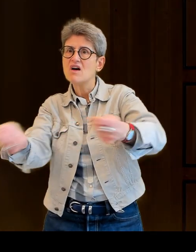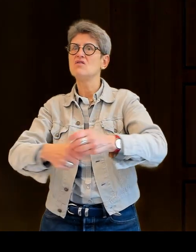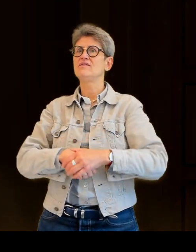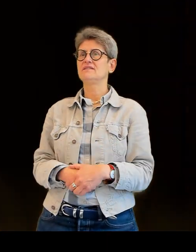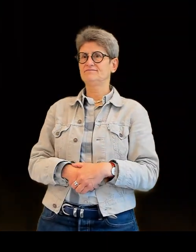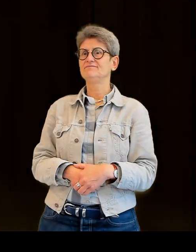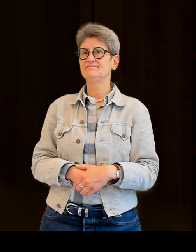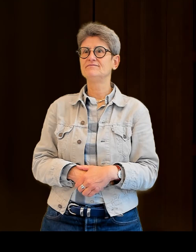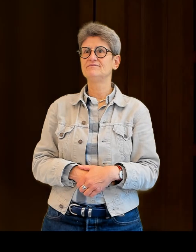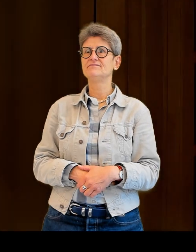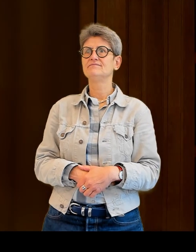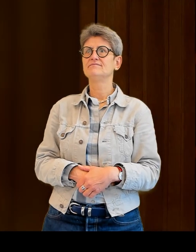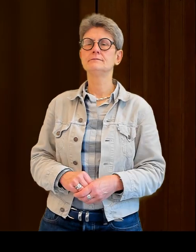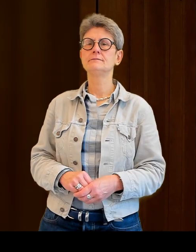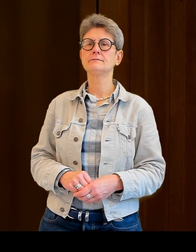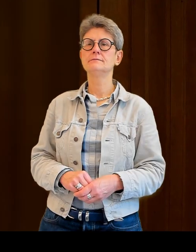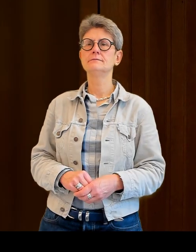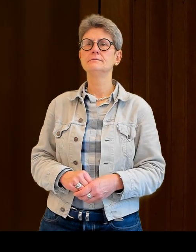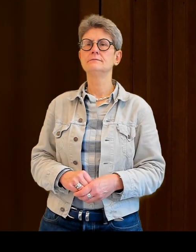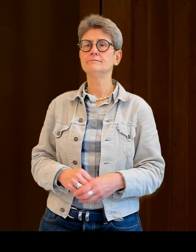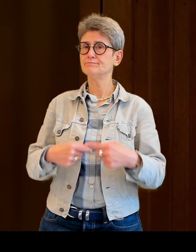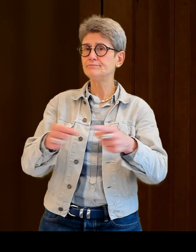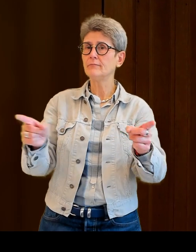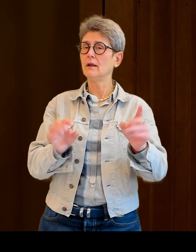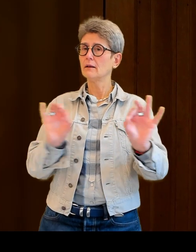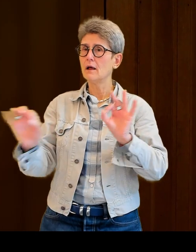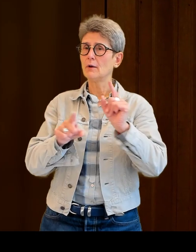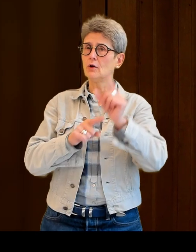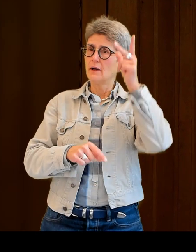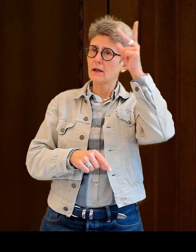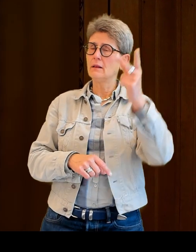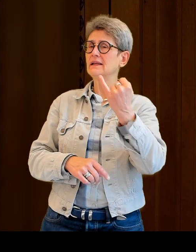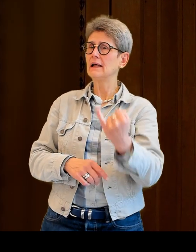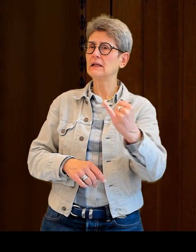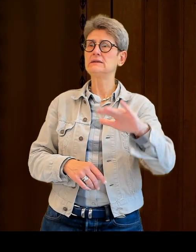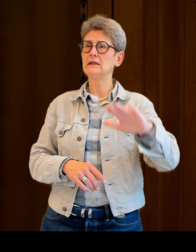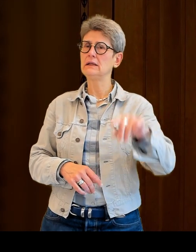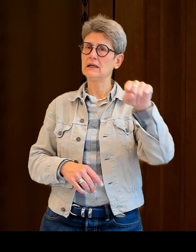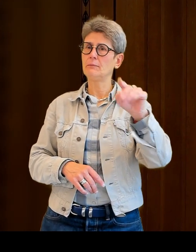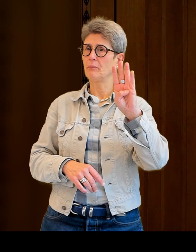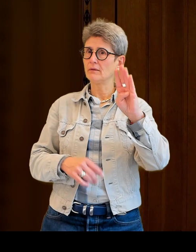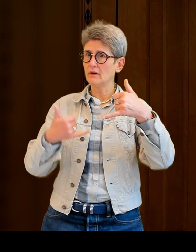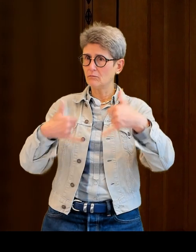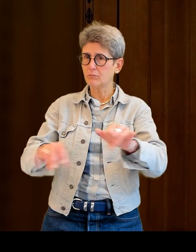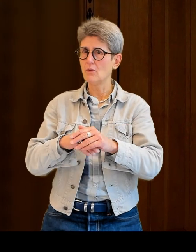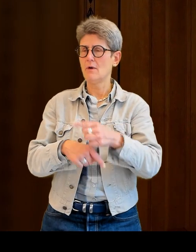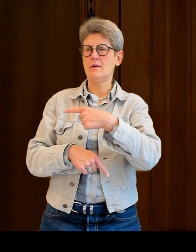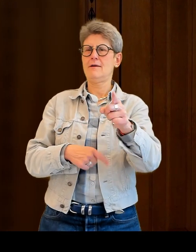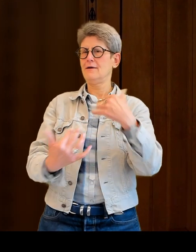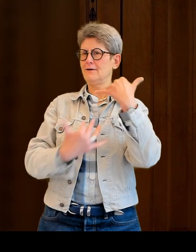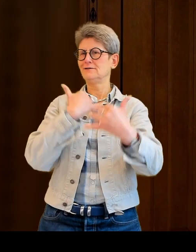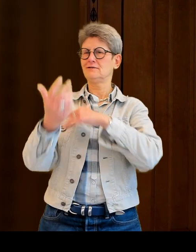Europe. Ladies and gentlemen, every child born in Benin is